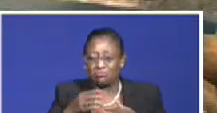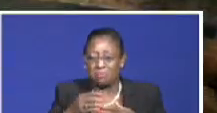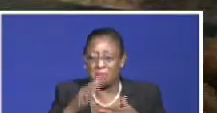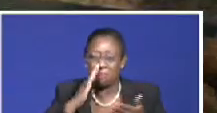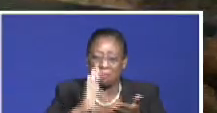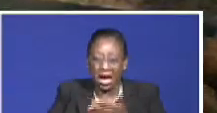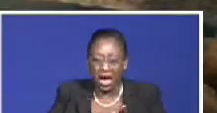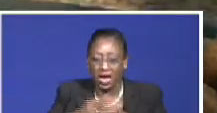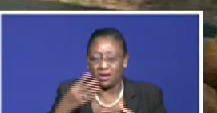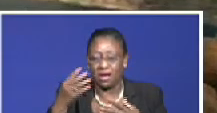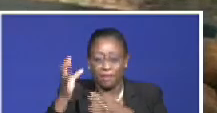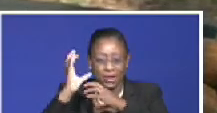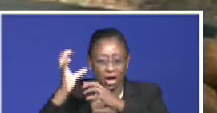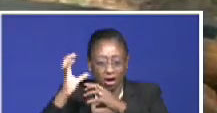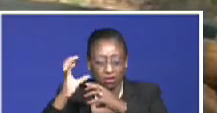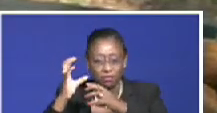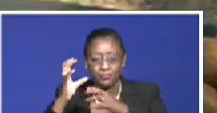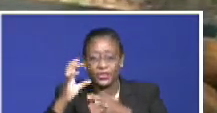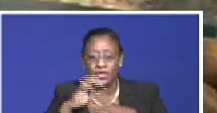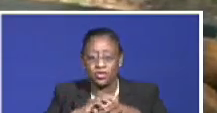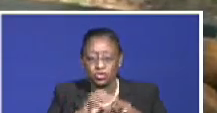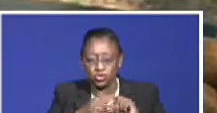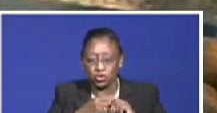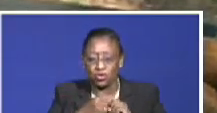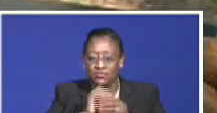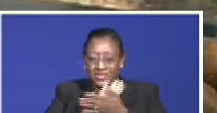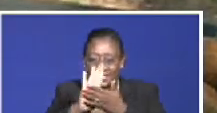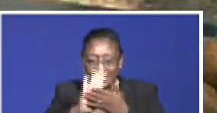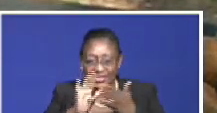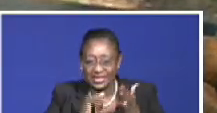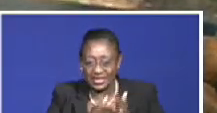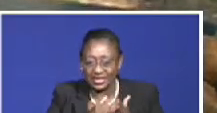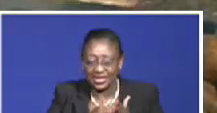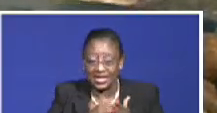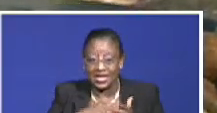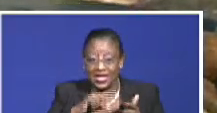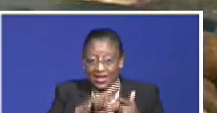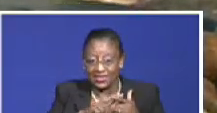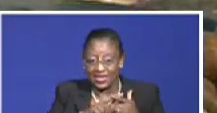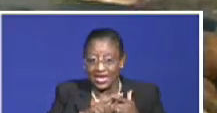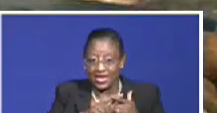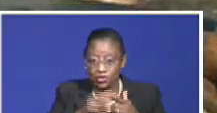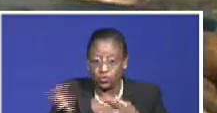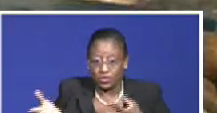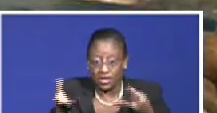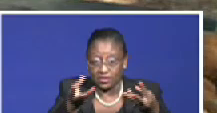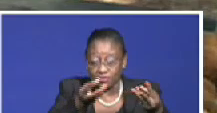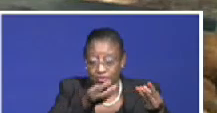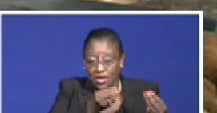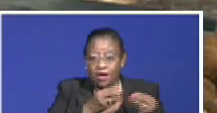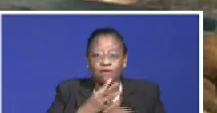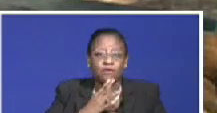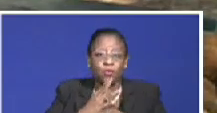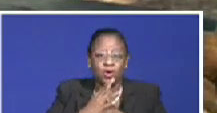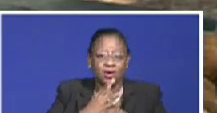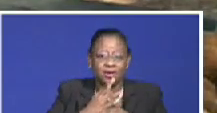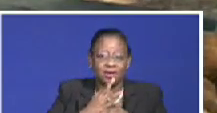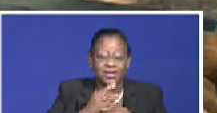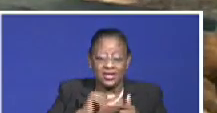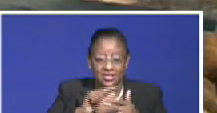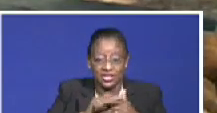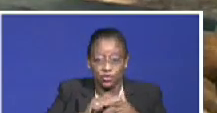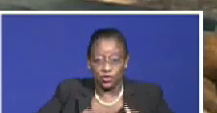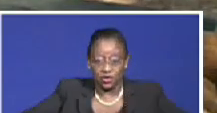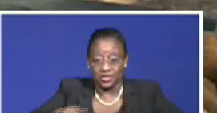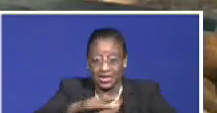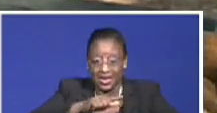almost 7 times that. So the sponge, after more or less, they take the sponge out of the water, they put it on the land for a few, let's say 3